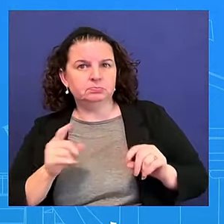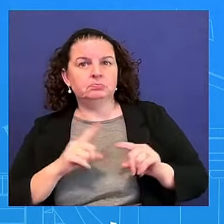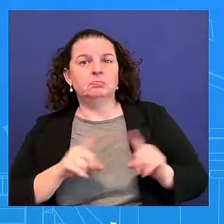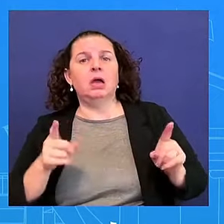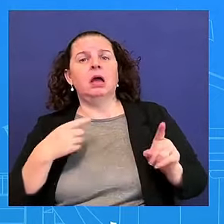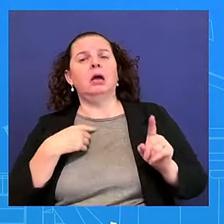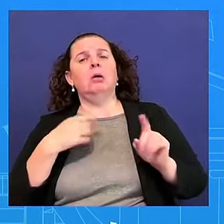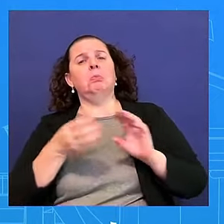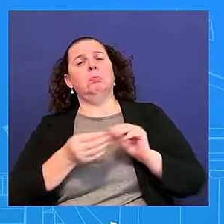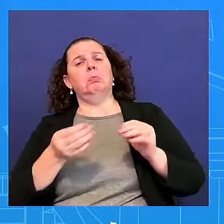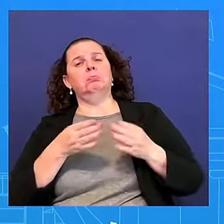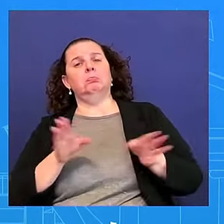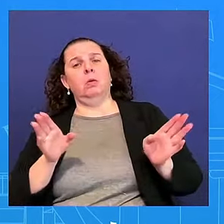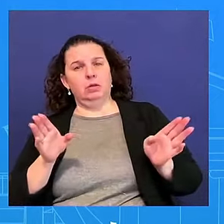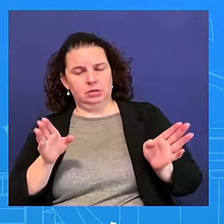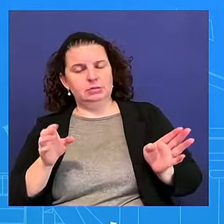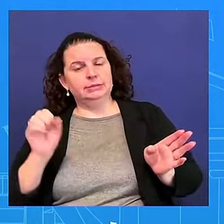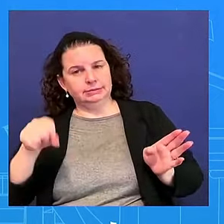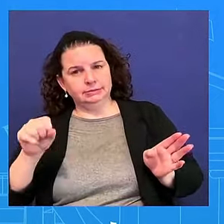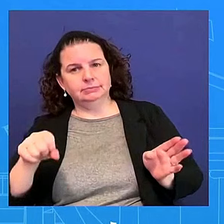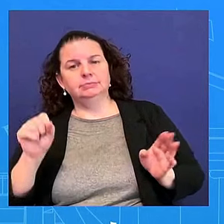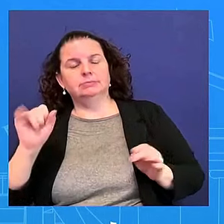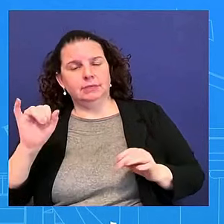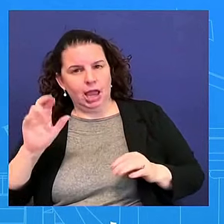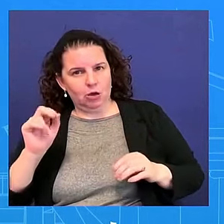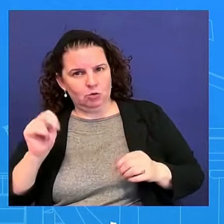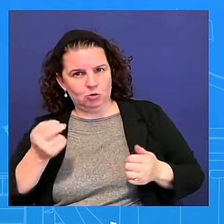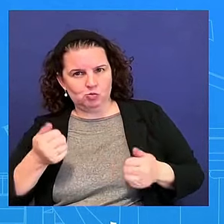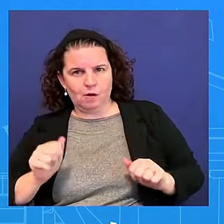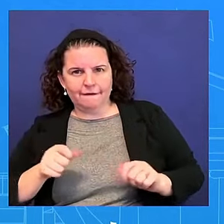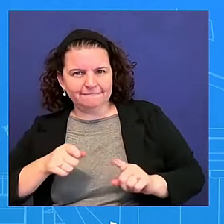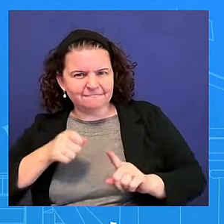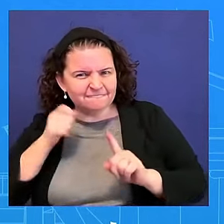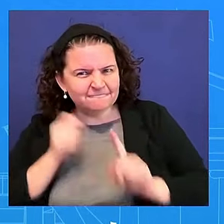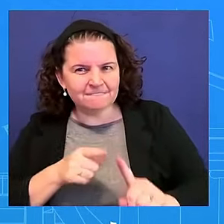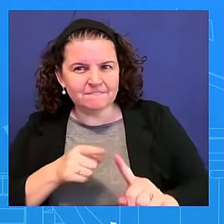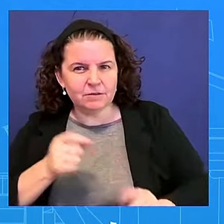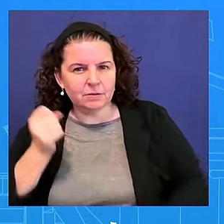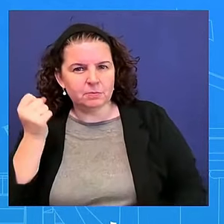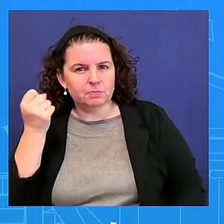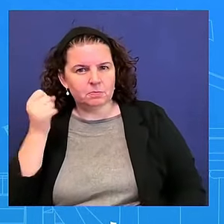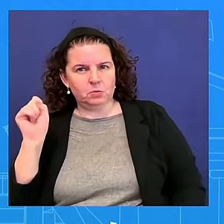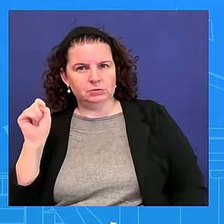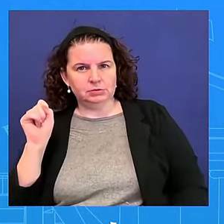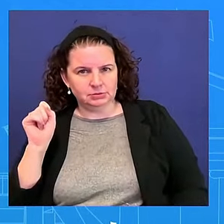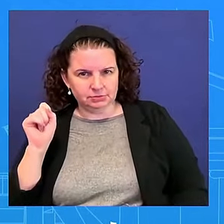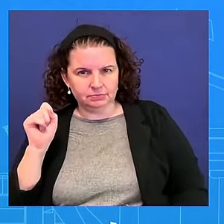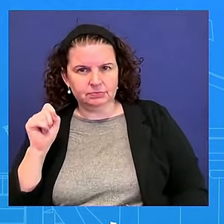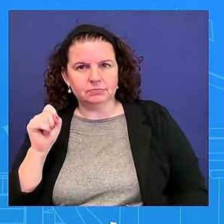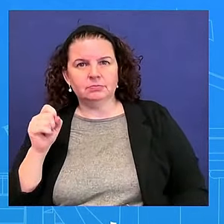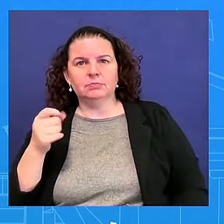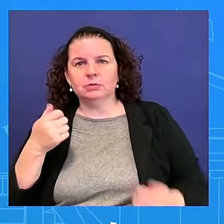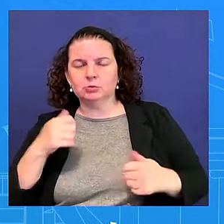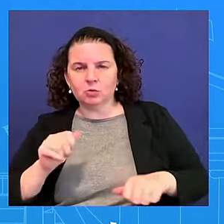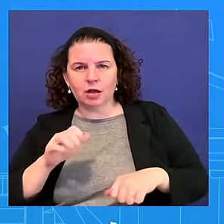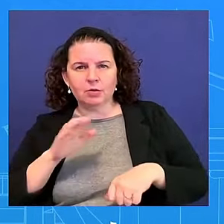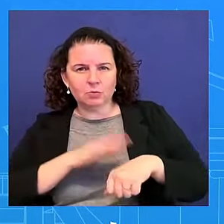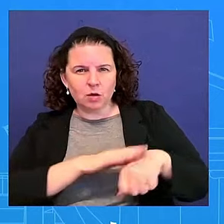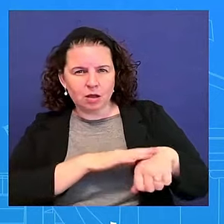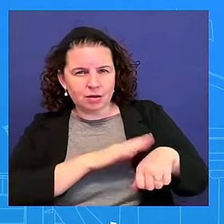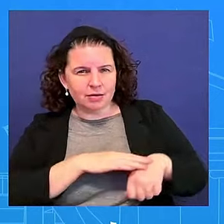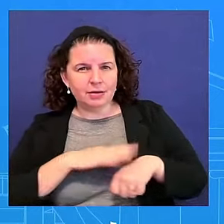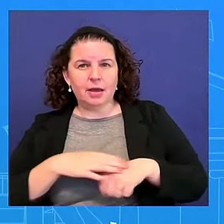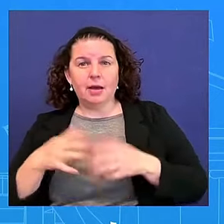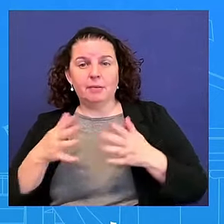protest. So I want to echo the DNI's remarks today. Americans across the political spectrum acting in